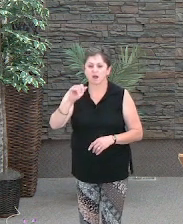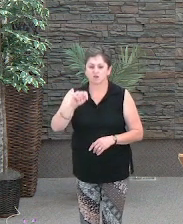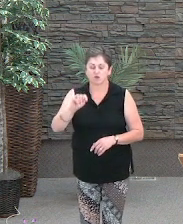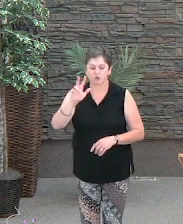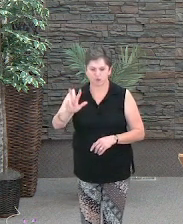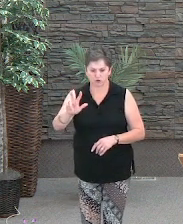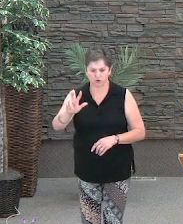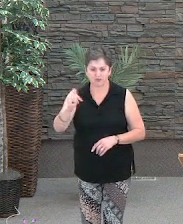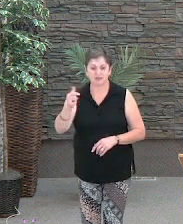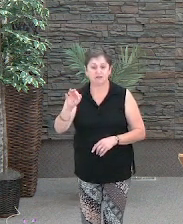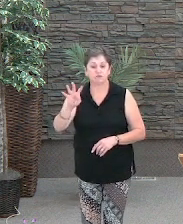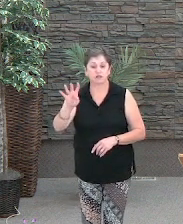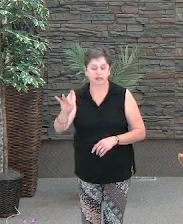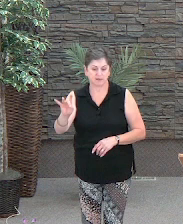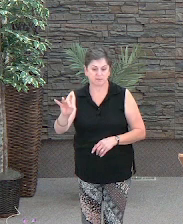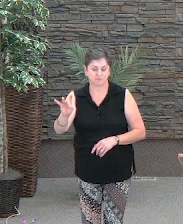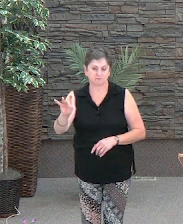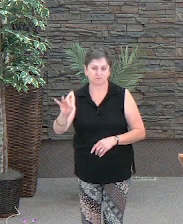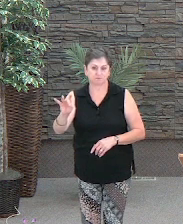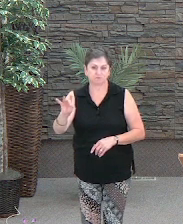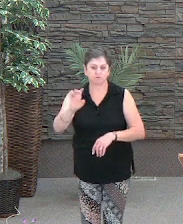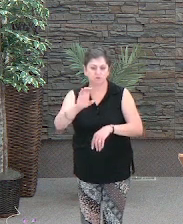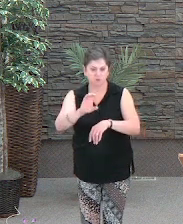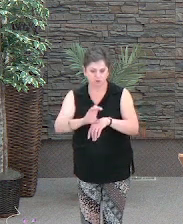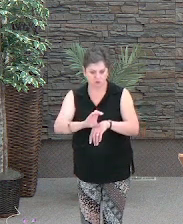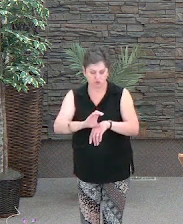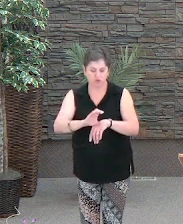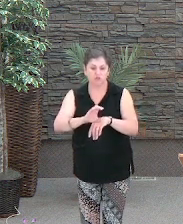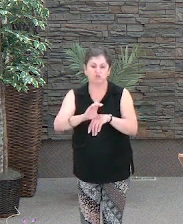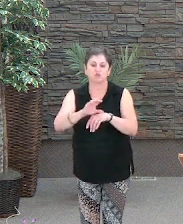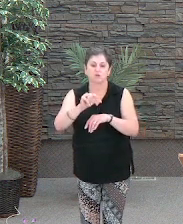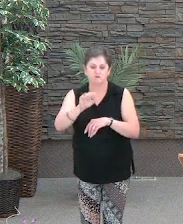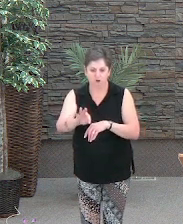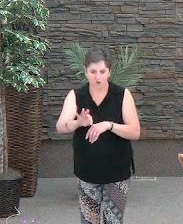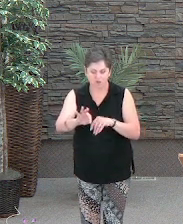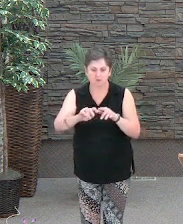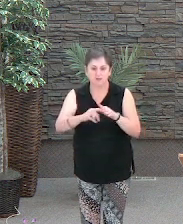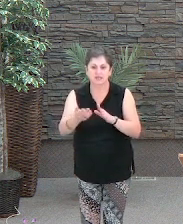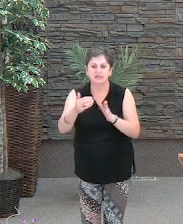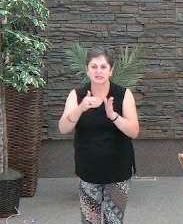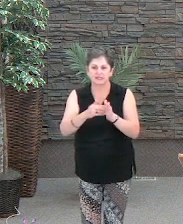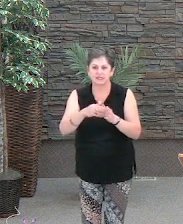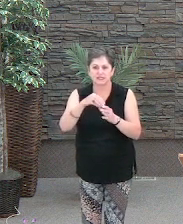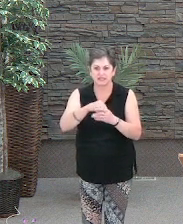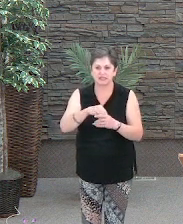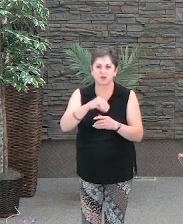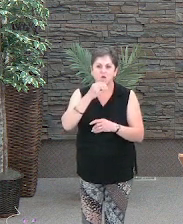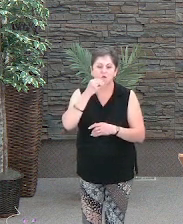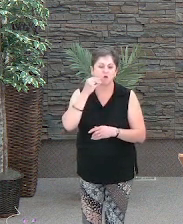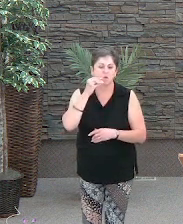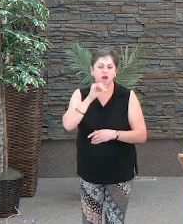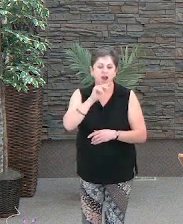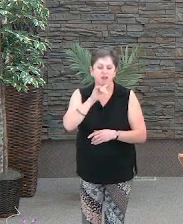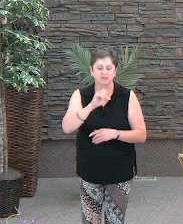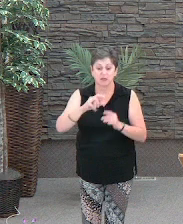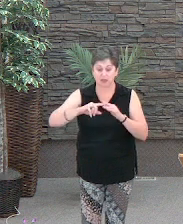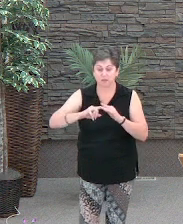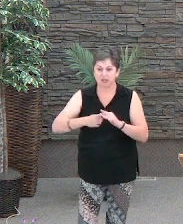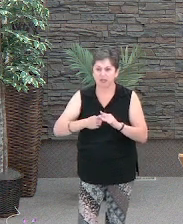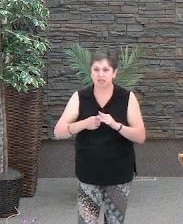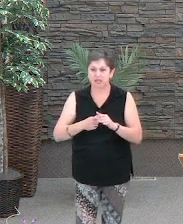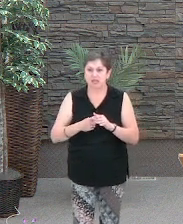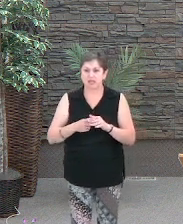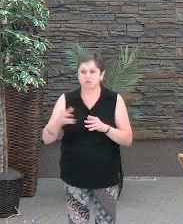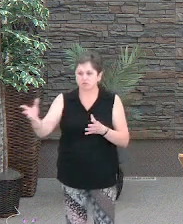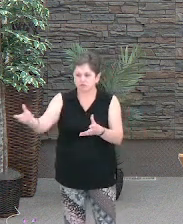3rd, 1948, the church begins again in the Ives home. They immediately begin drawing